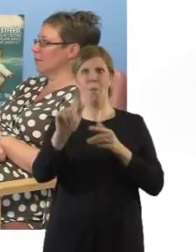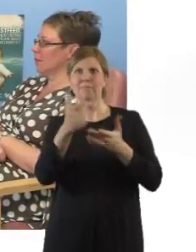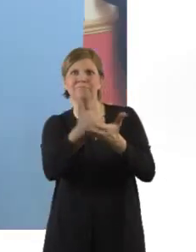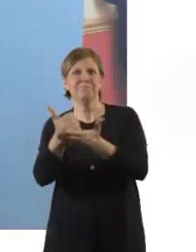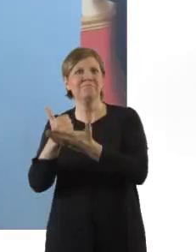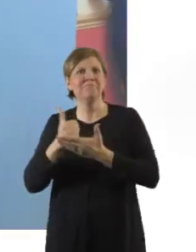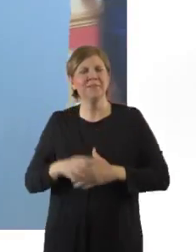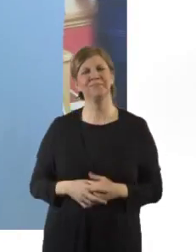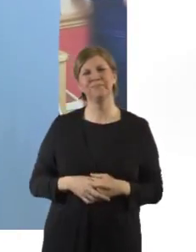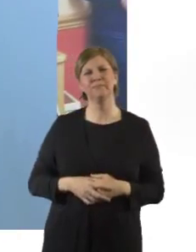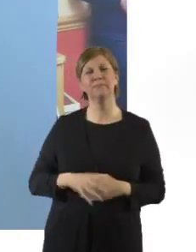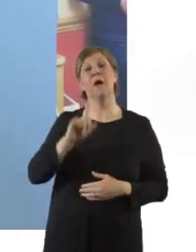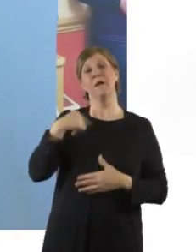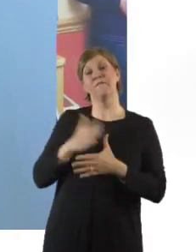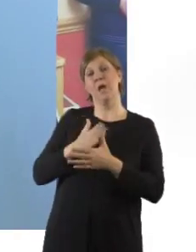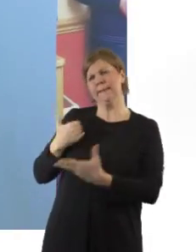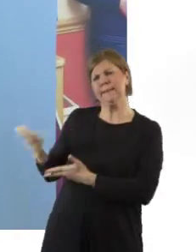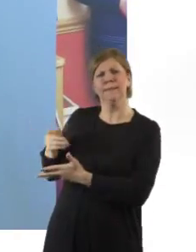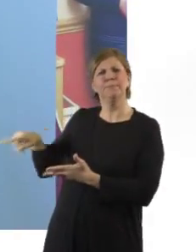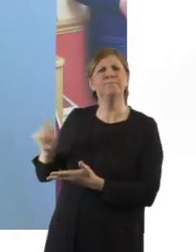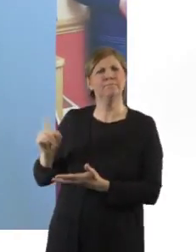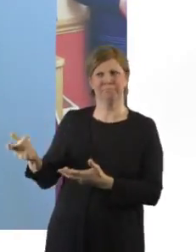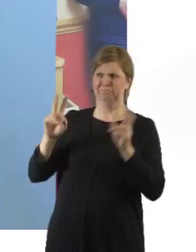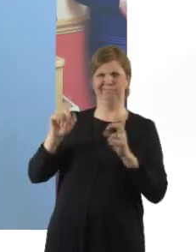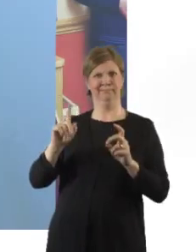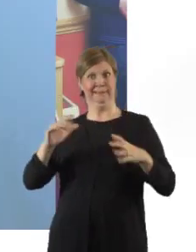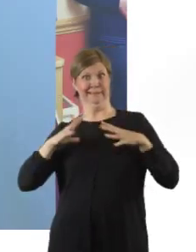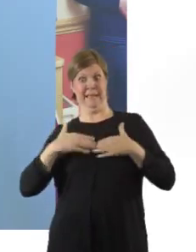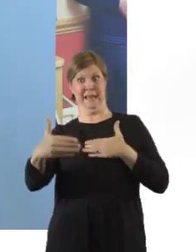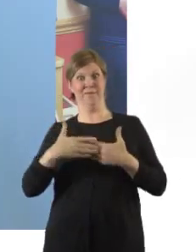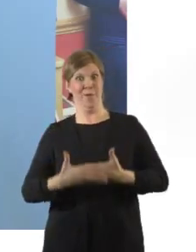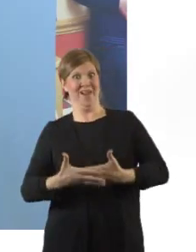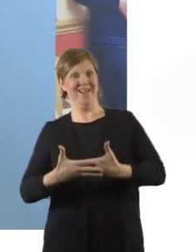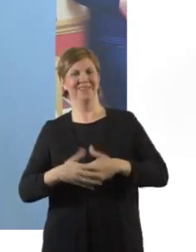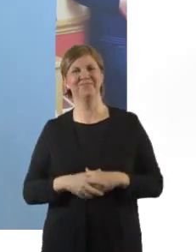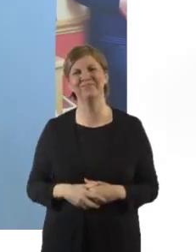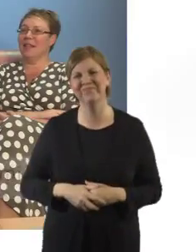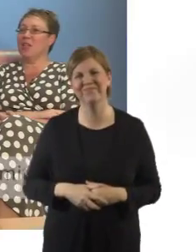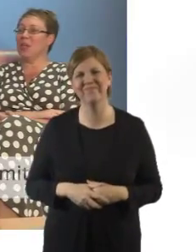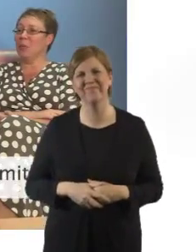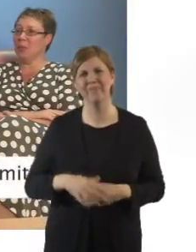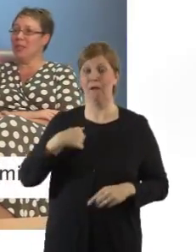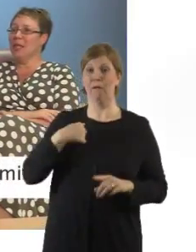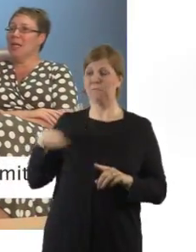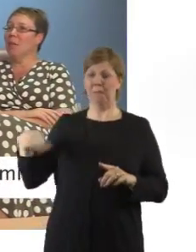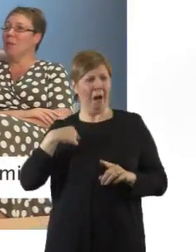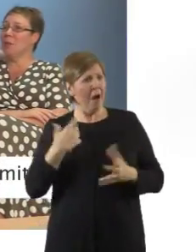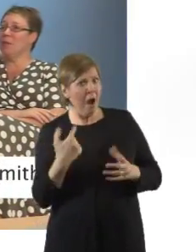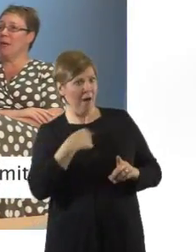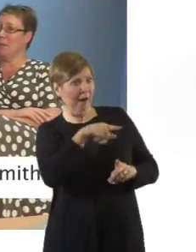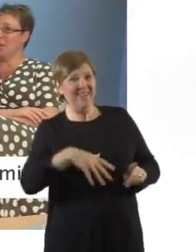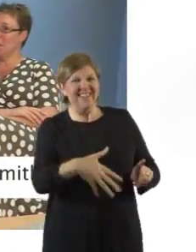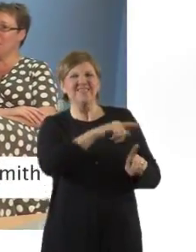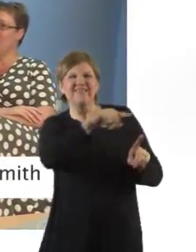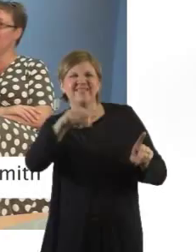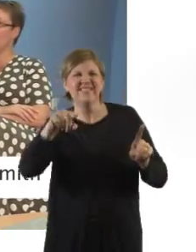your baby. Sharon, if I was one of your pregnant mums, this would not be the first contact I'd had with maternity services. That's right, Pauline. Mums will